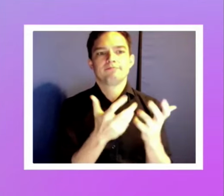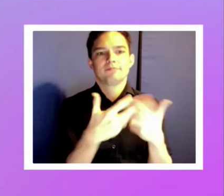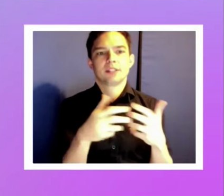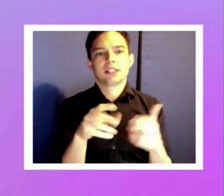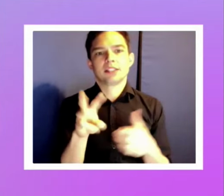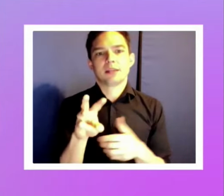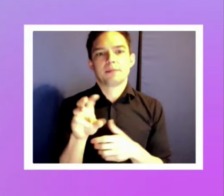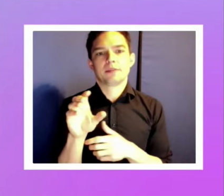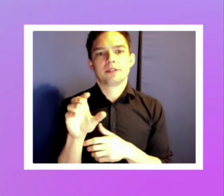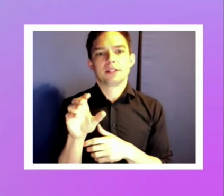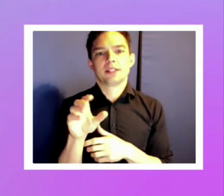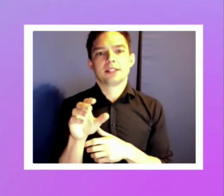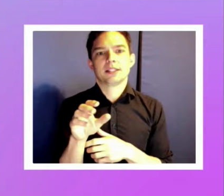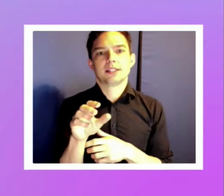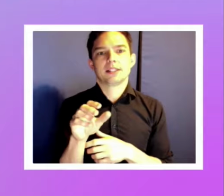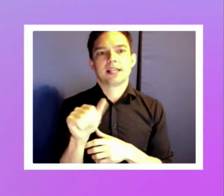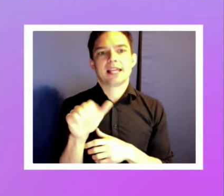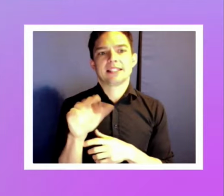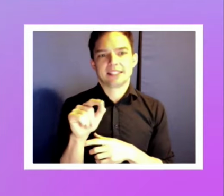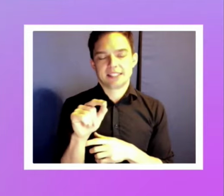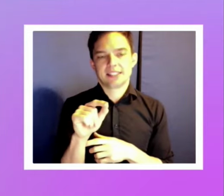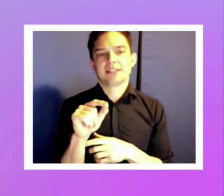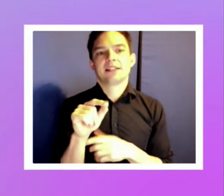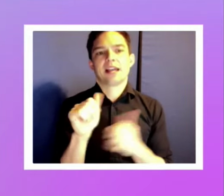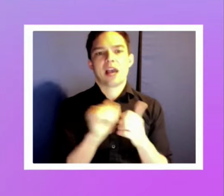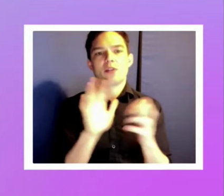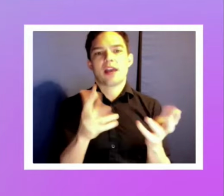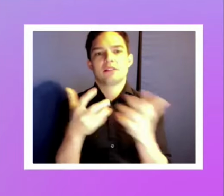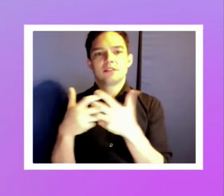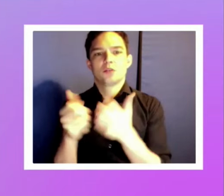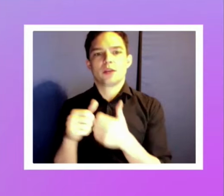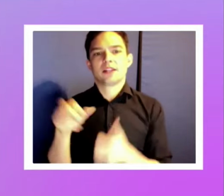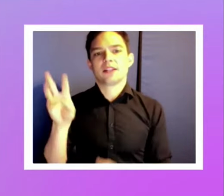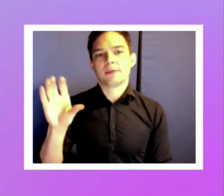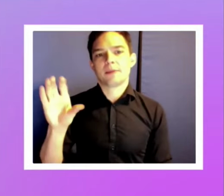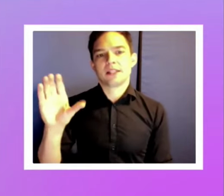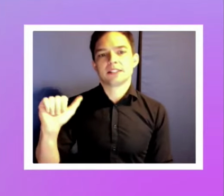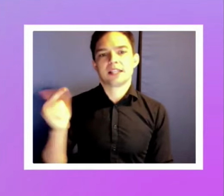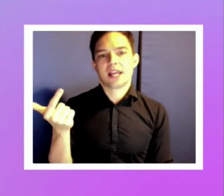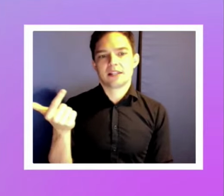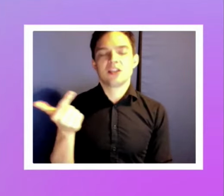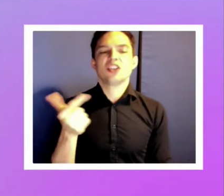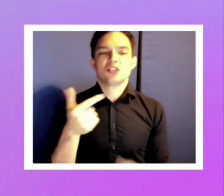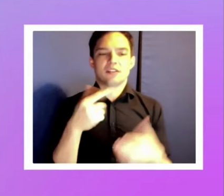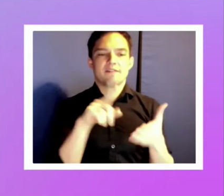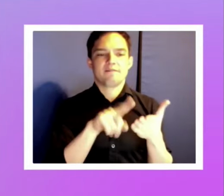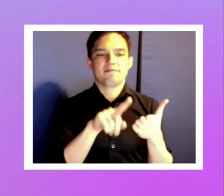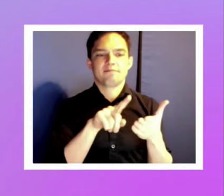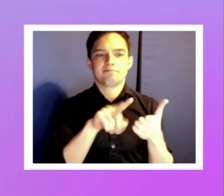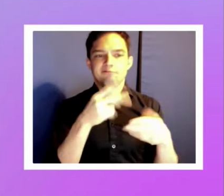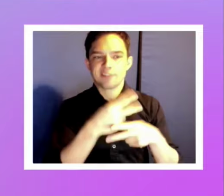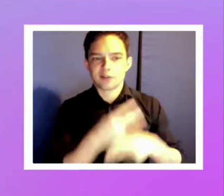W3C interprets WCAG, you can use this implementation tracker to figure out which tool best stands